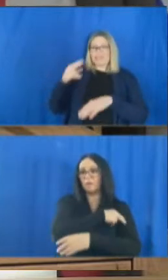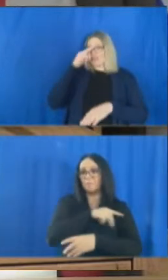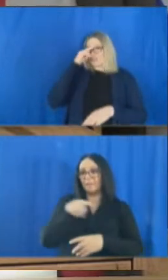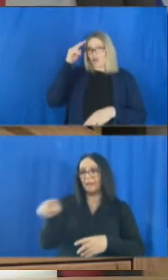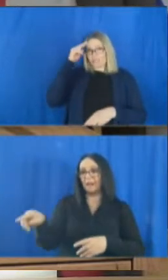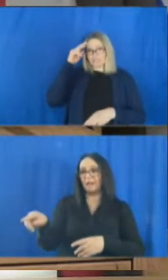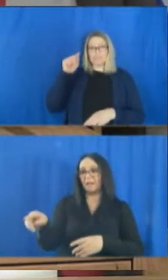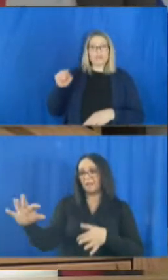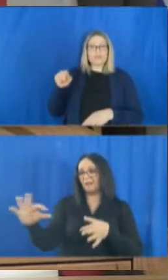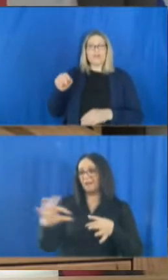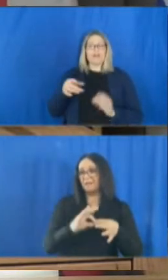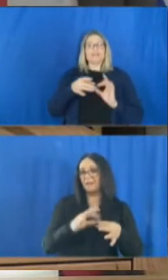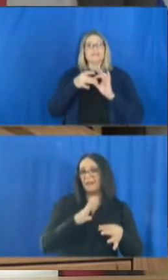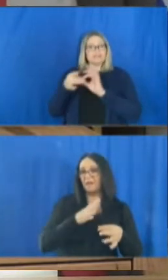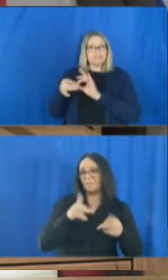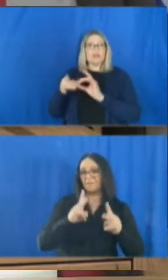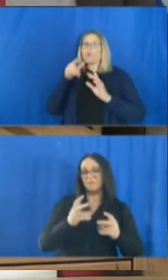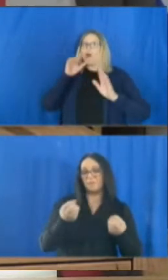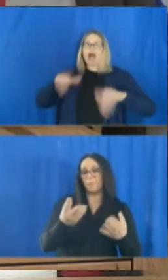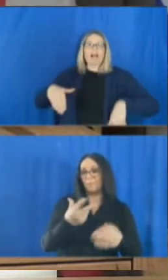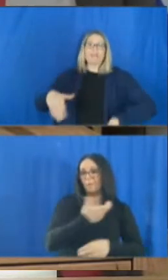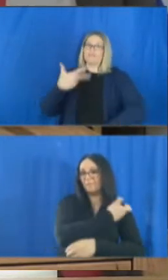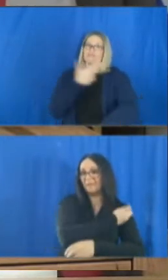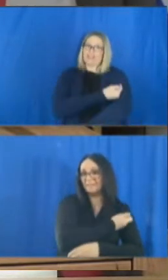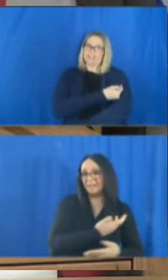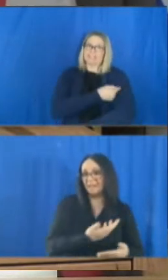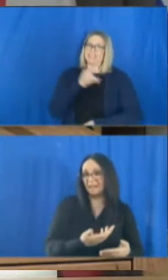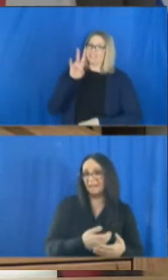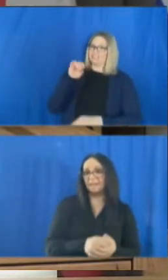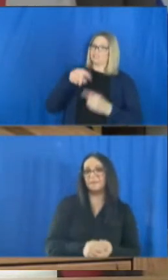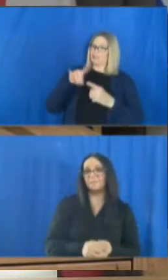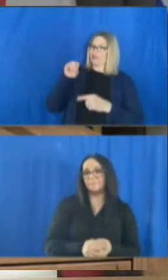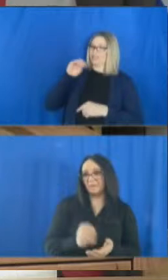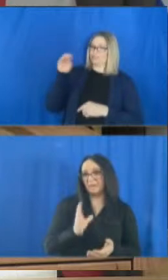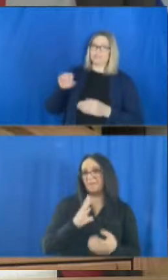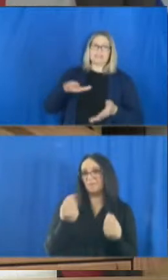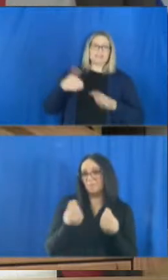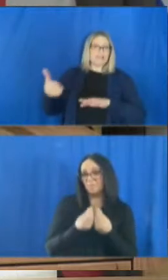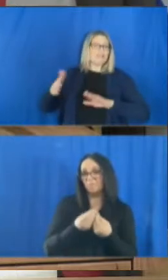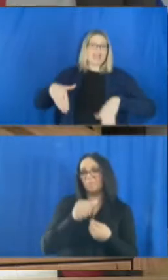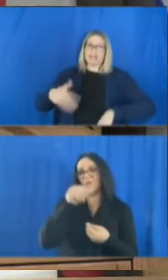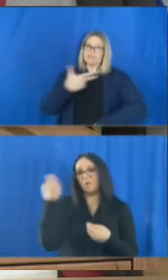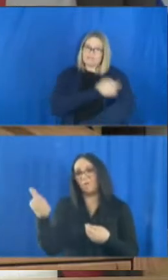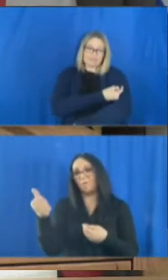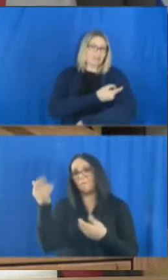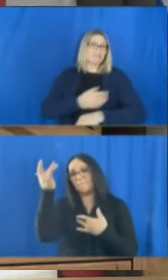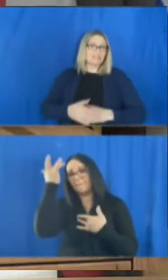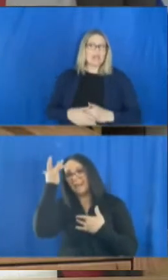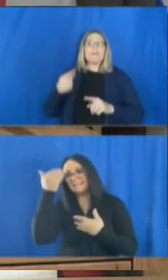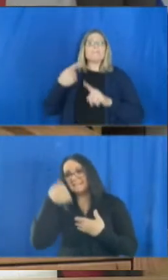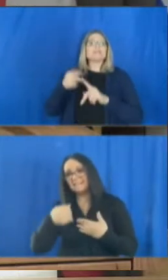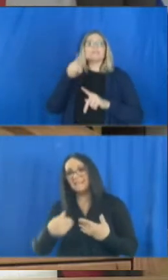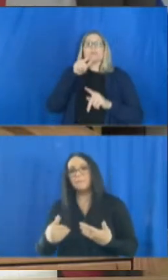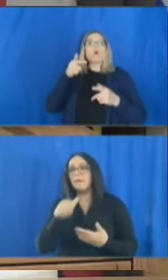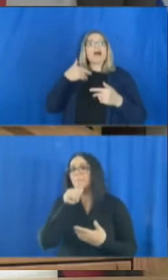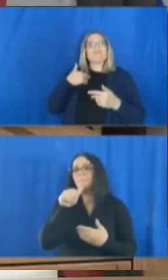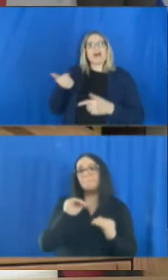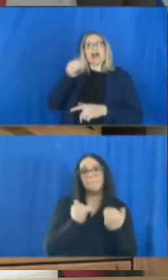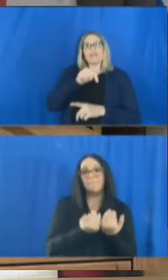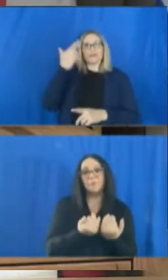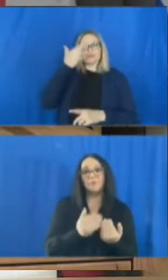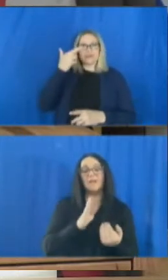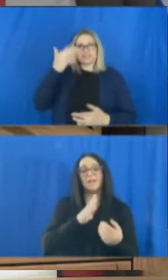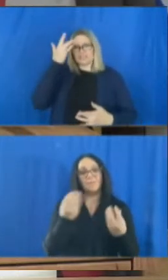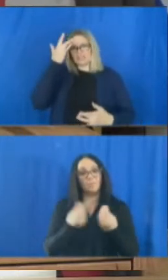are still at the high percentage of death that were not vaccinated. So, I think the message here is